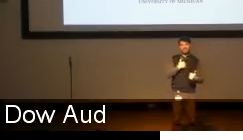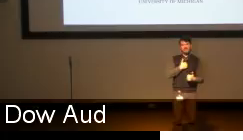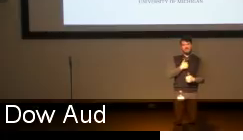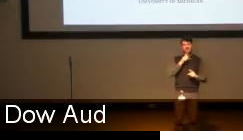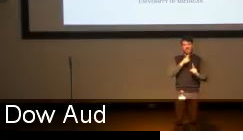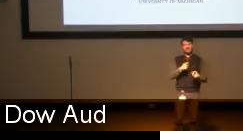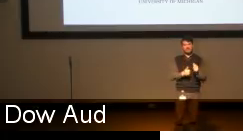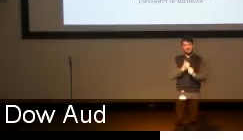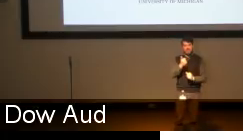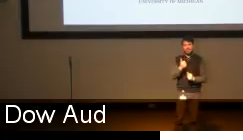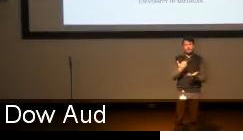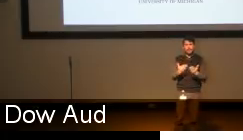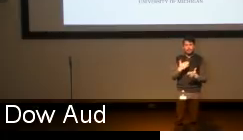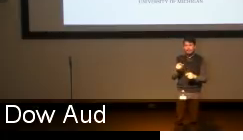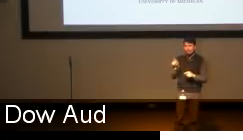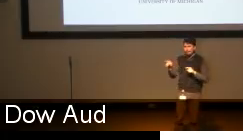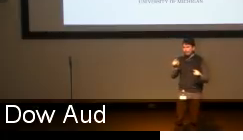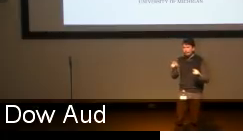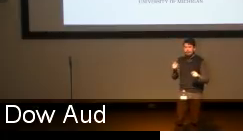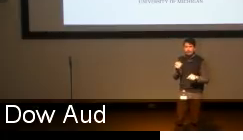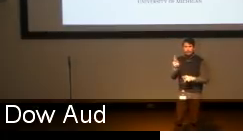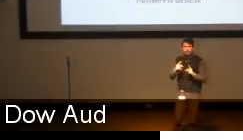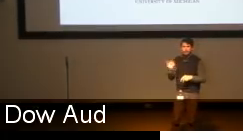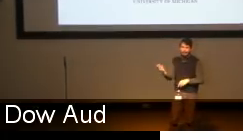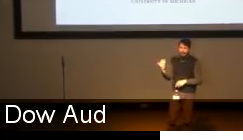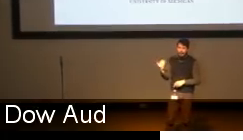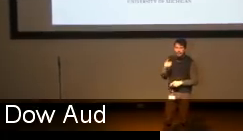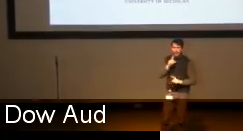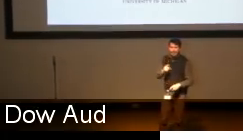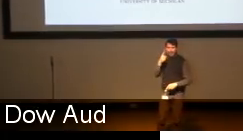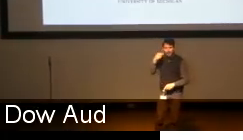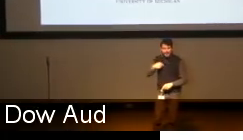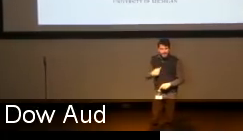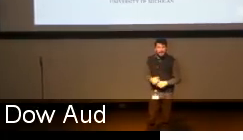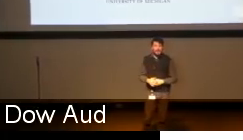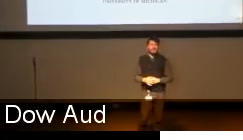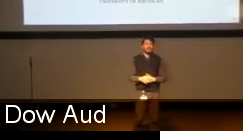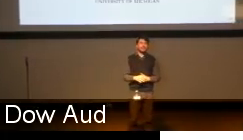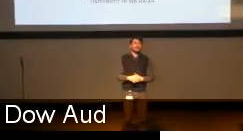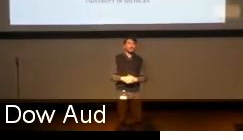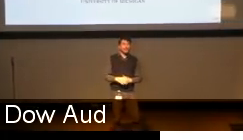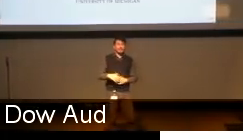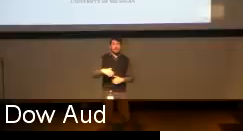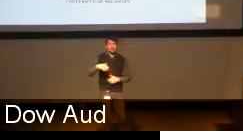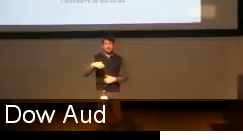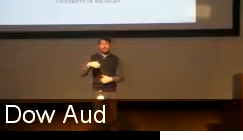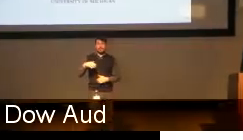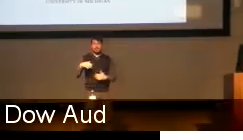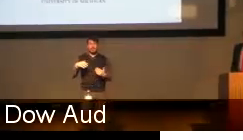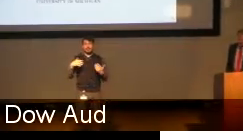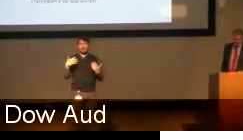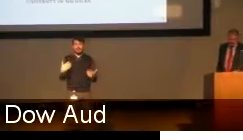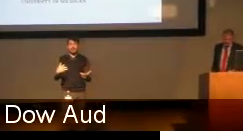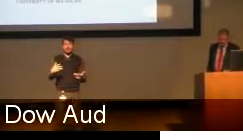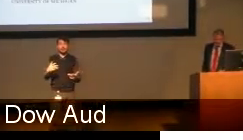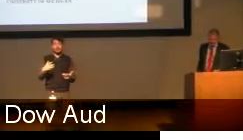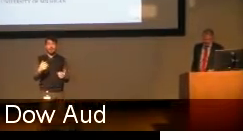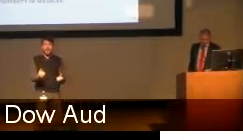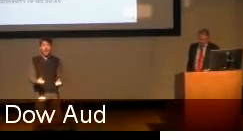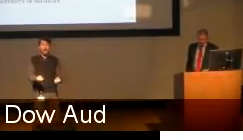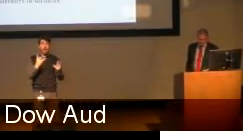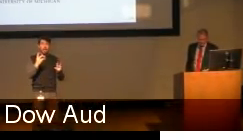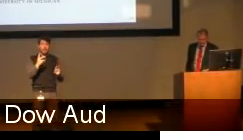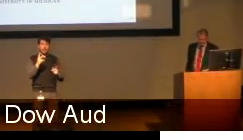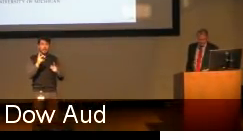but I may ask for a couple people when I get to them. Since we haven't seen COVID patients in the numbers expected, why are